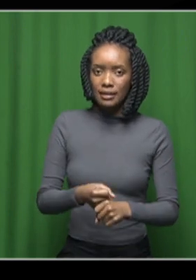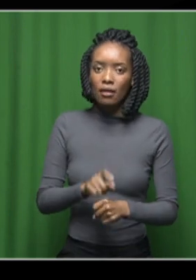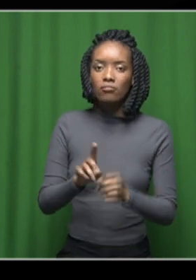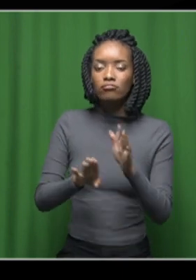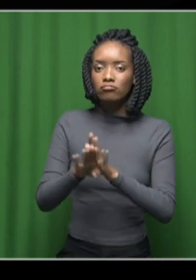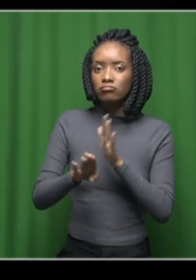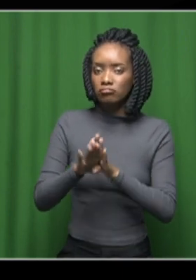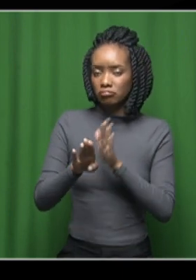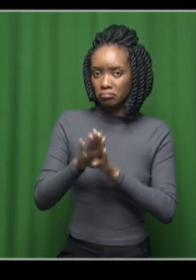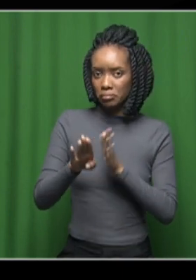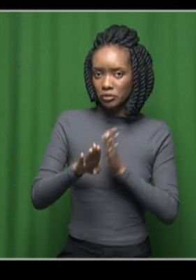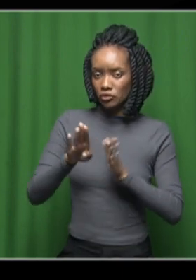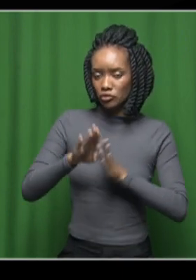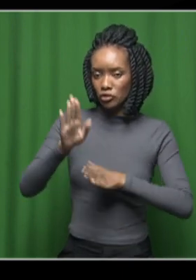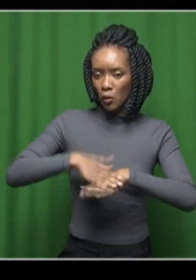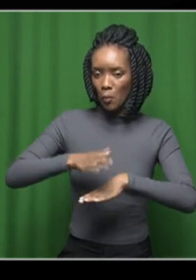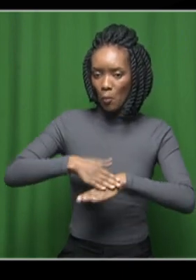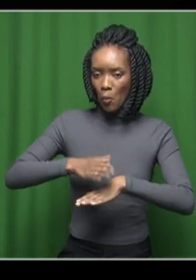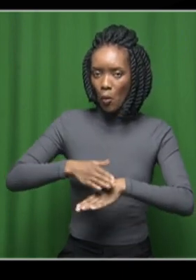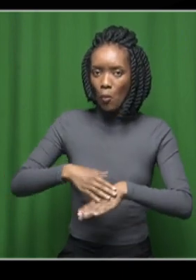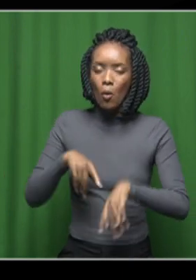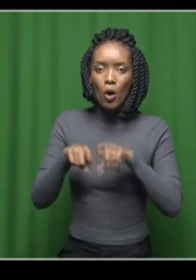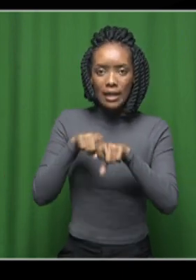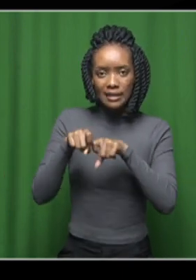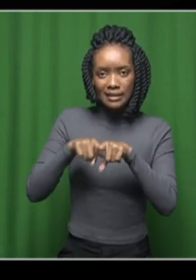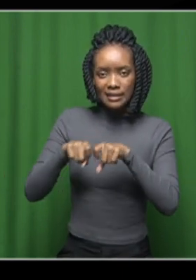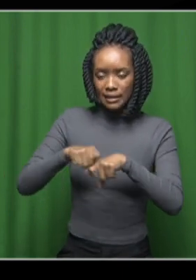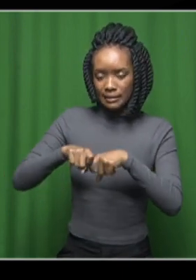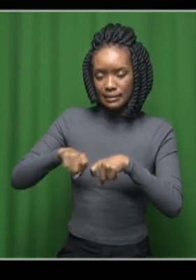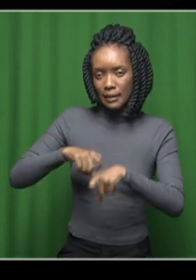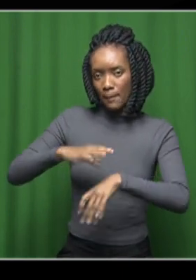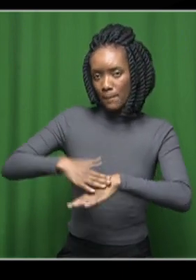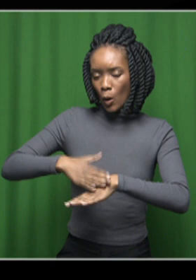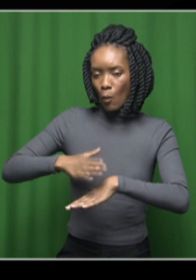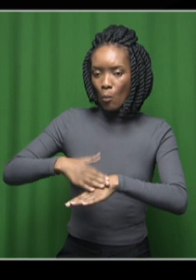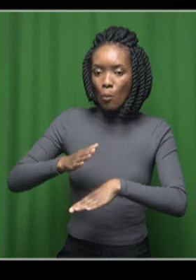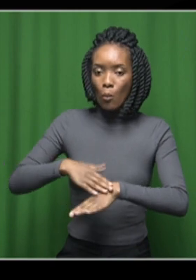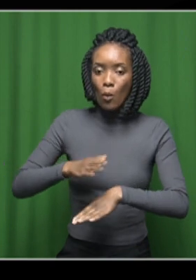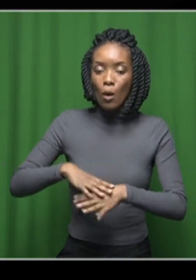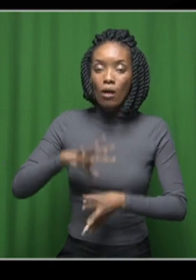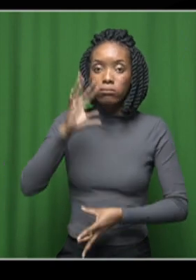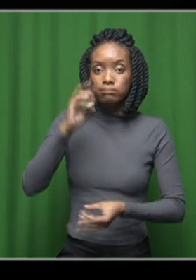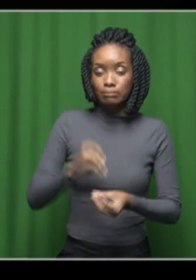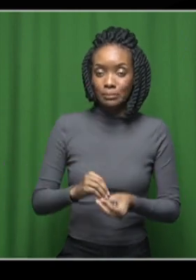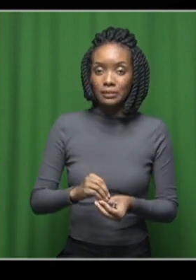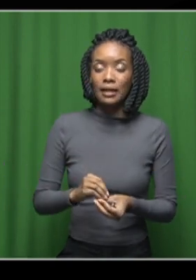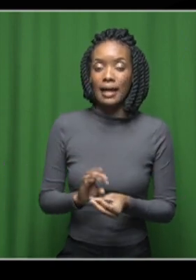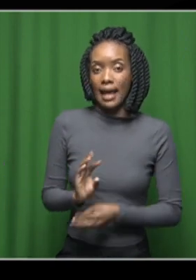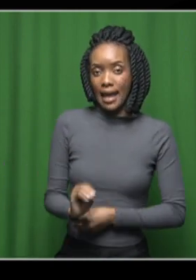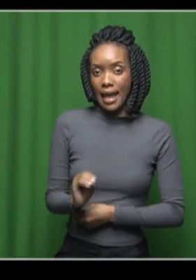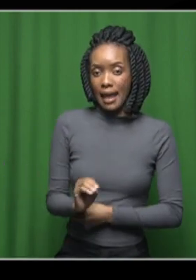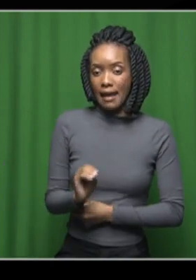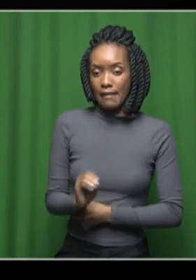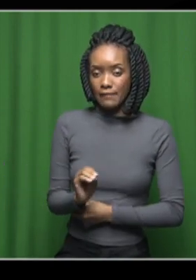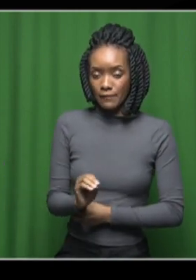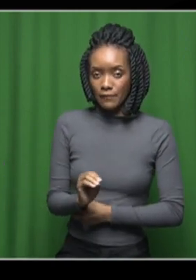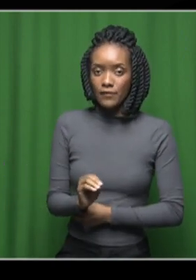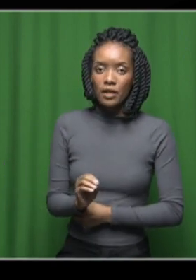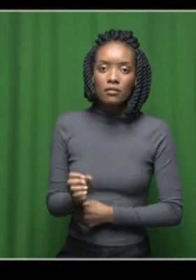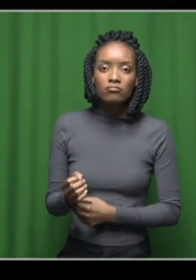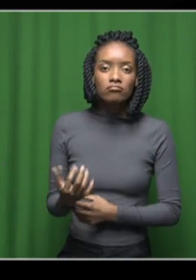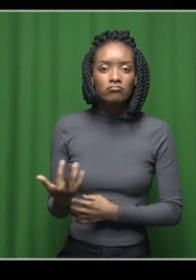increased reports of mumps, so there was increased testing for mumps. And the total number of positives out of the number of tests has